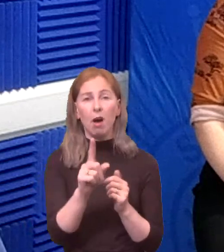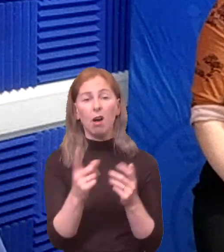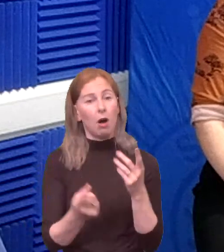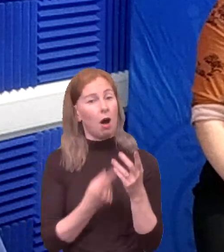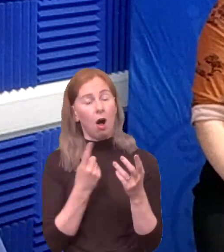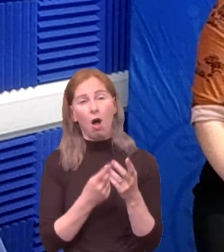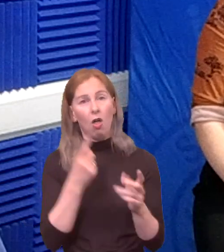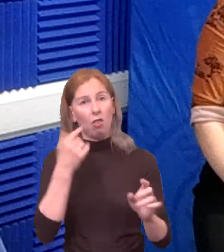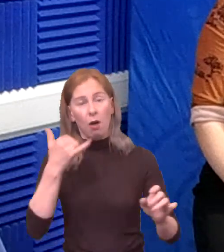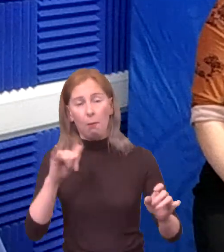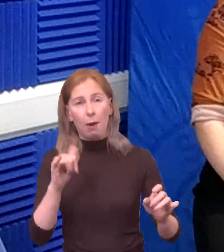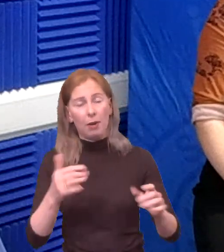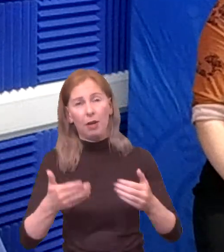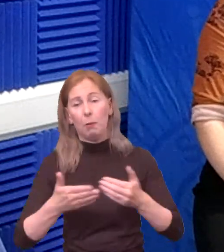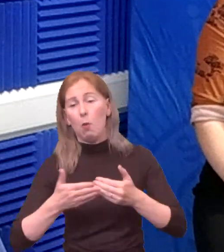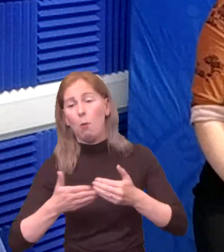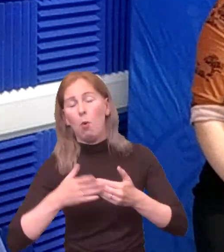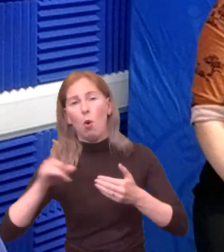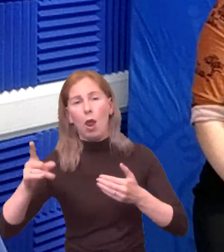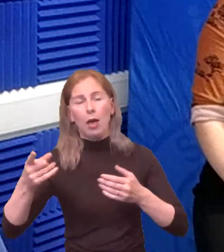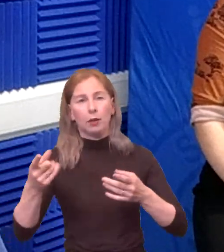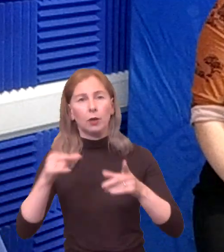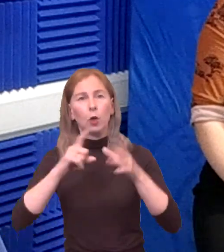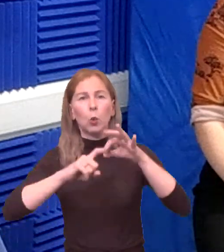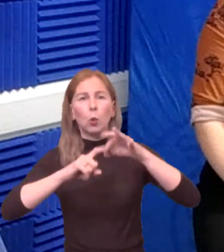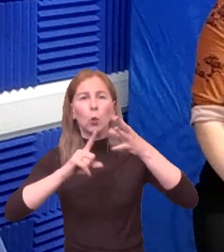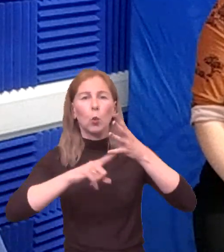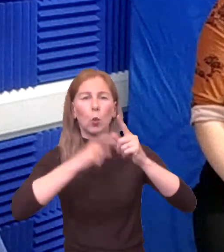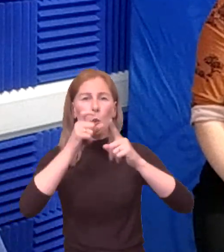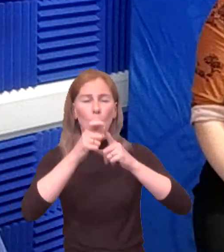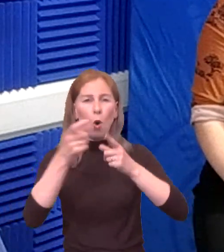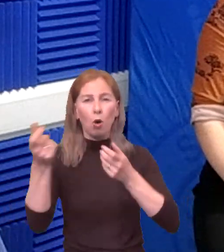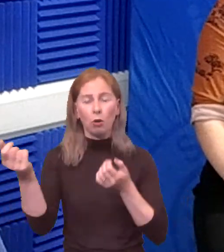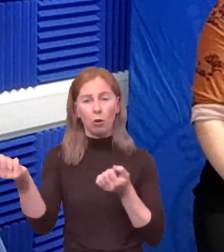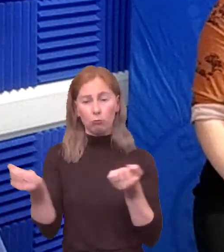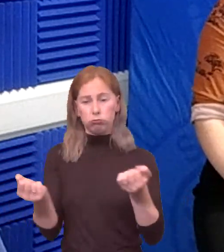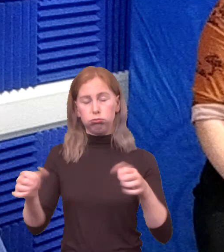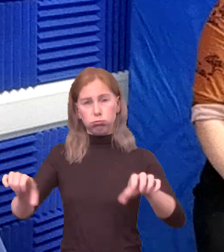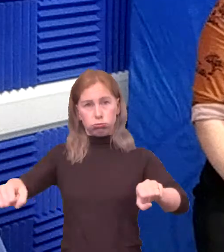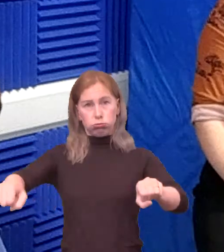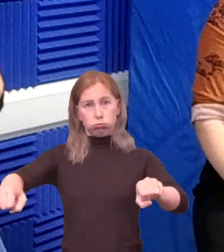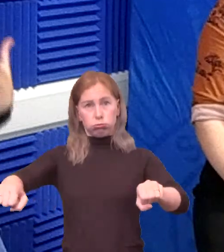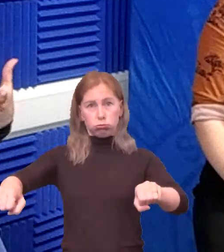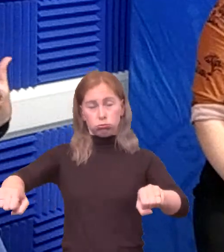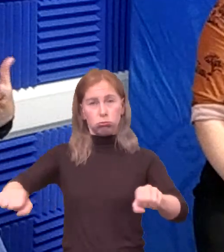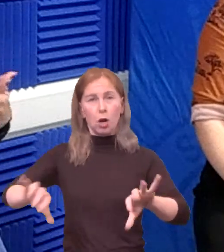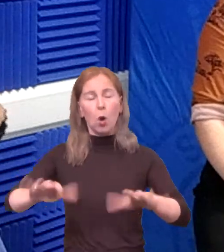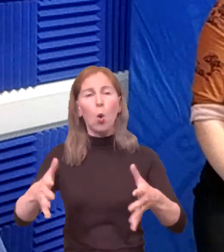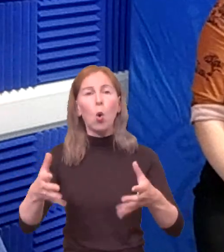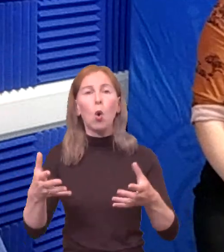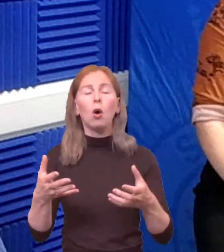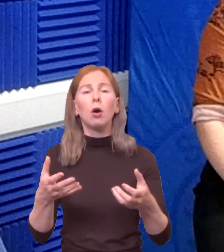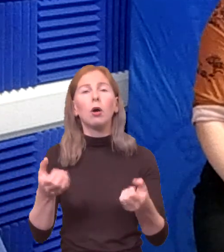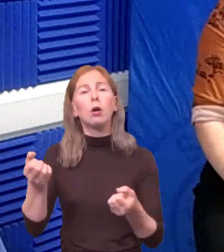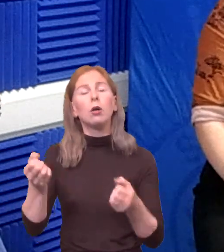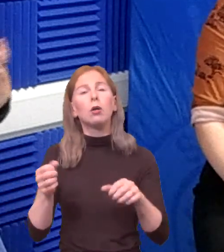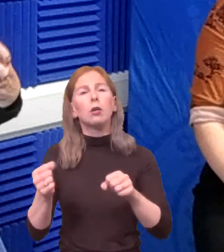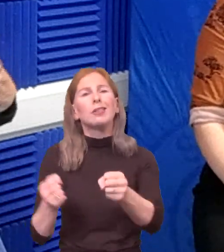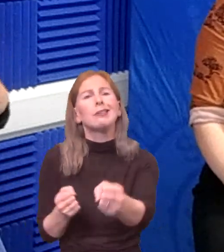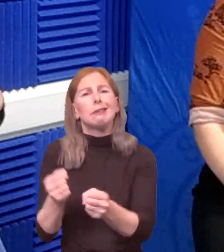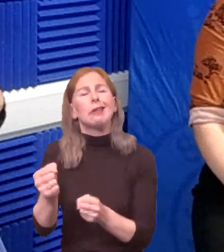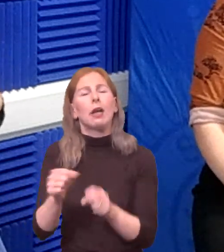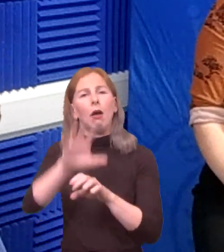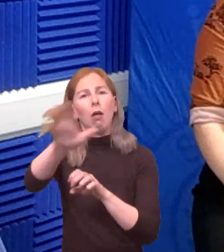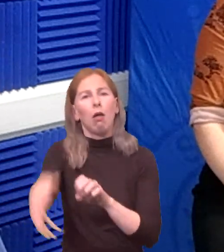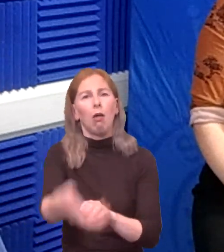of things like quad bikes, diggers, and there was last year a bit of a spate of GPS theft, which is